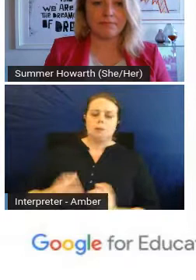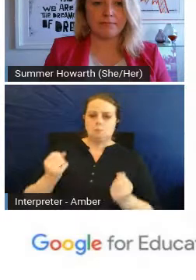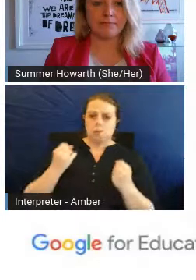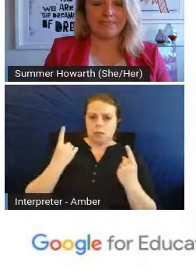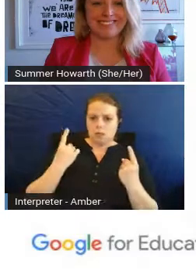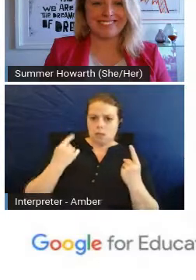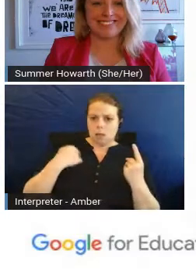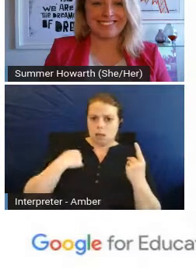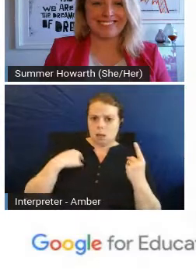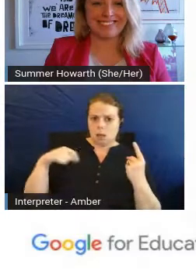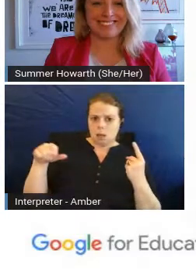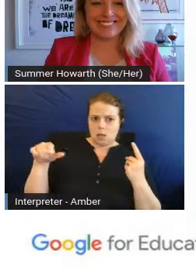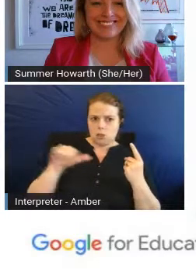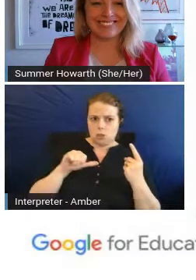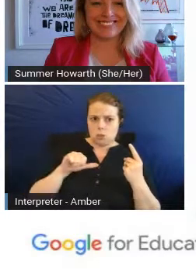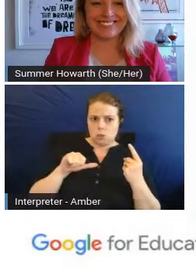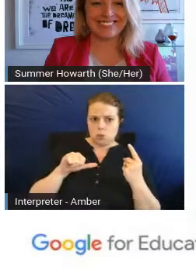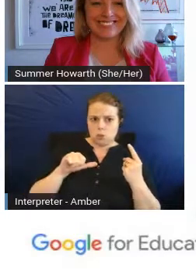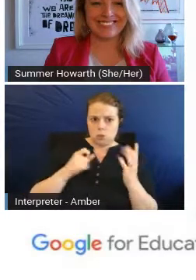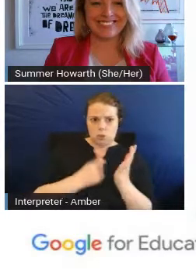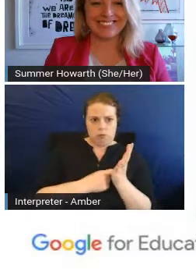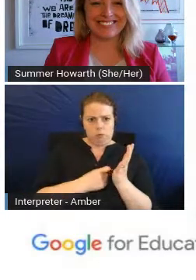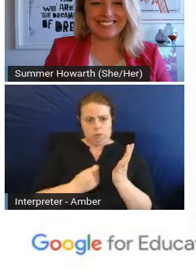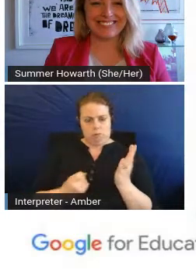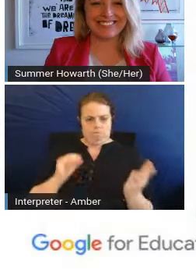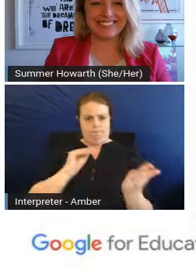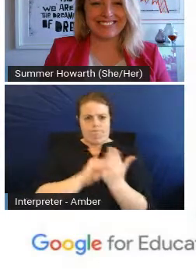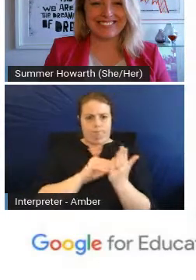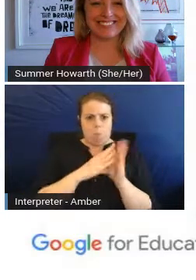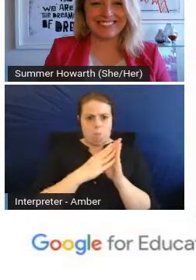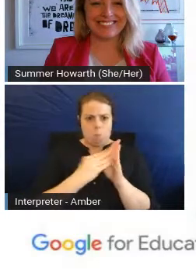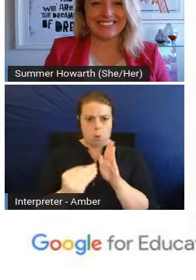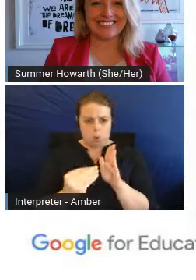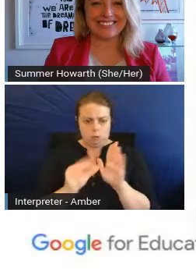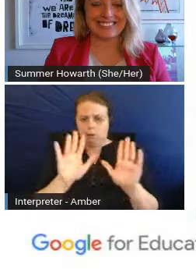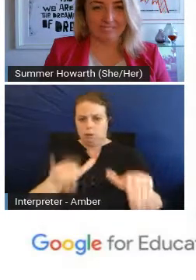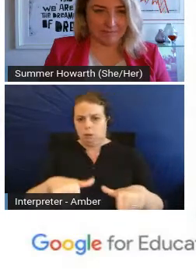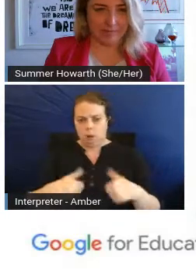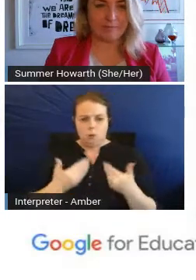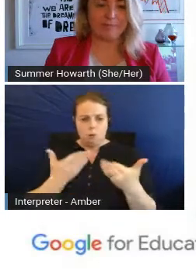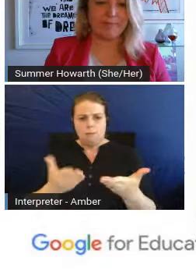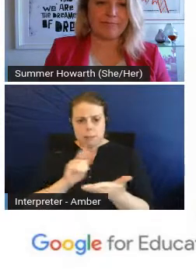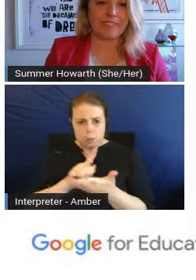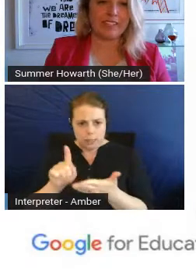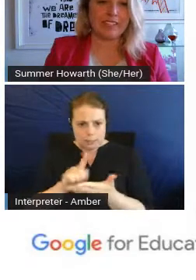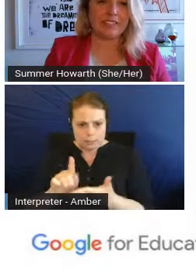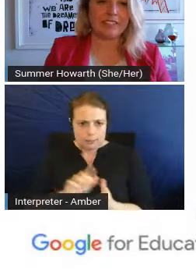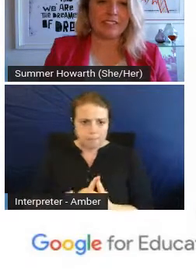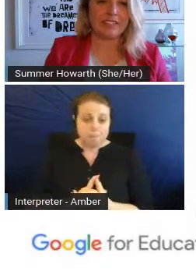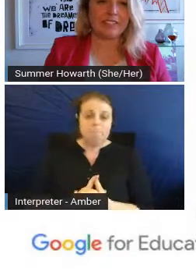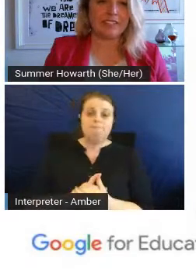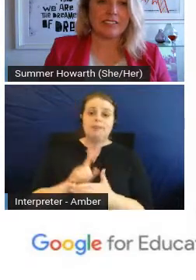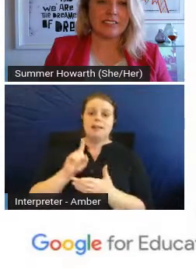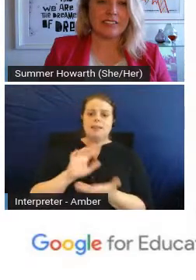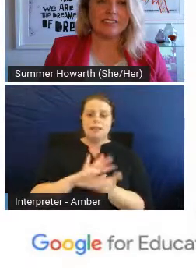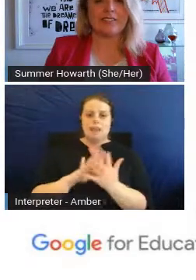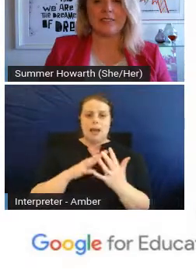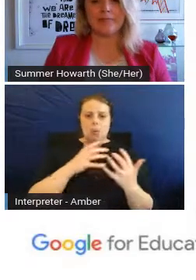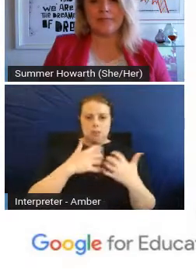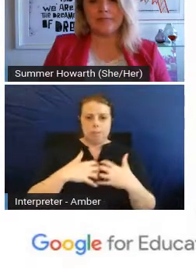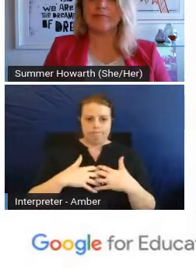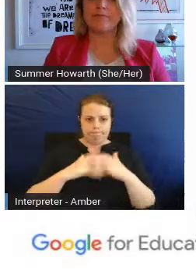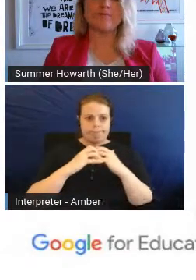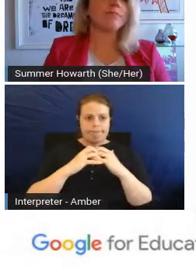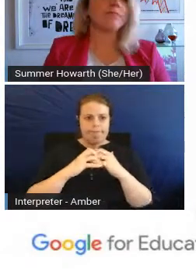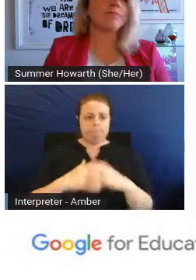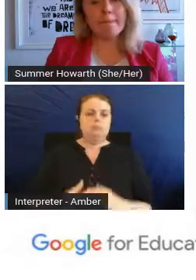to re-stick the model in there, but that's okay. We'll come back to that. We'll give you the graphic for the model. But that's how it all kind of hangs together. So